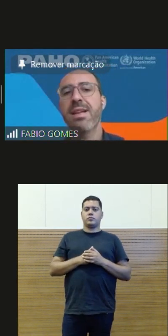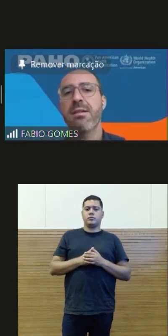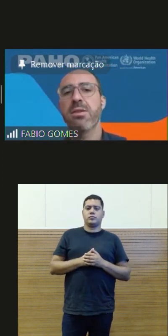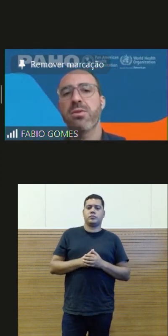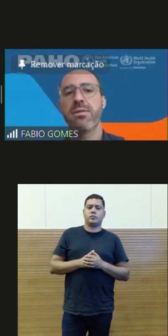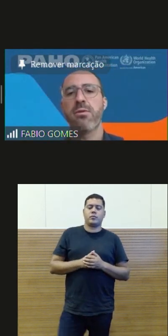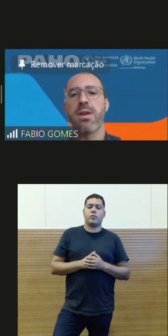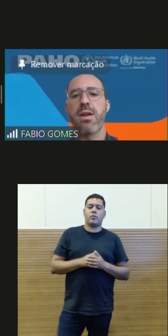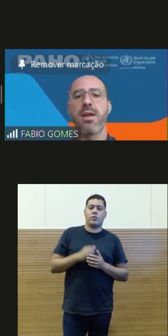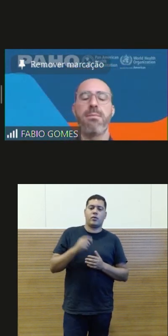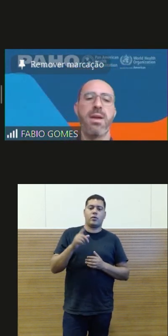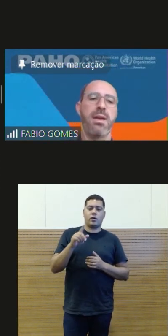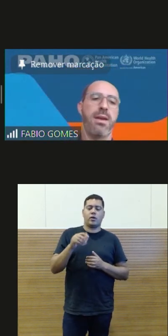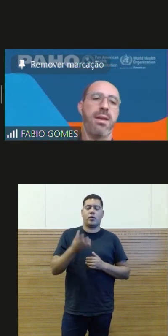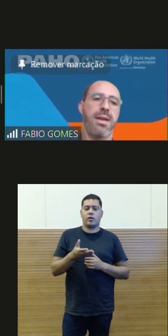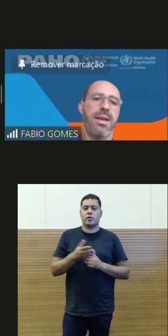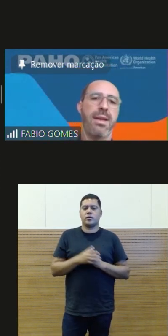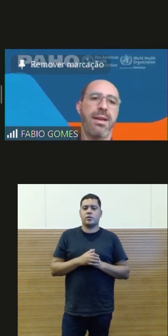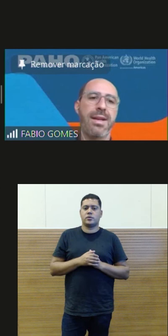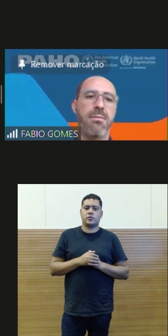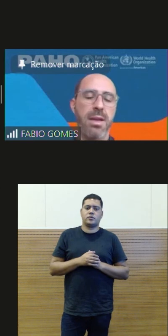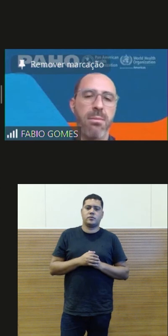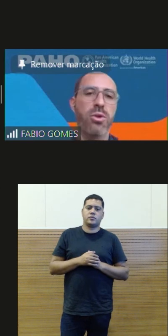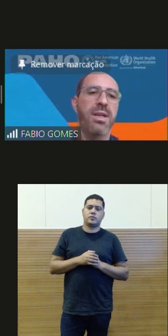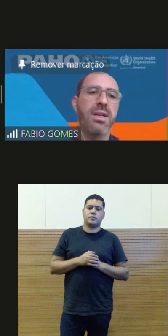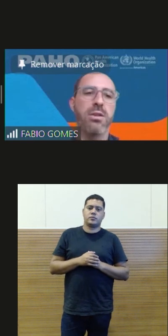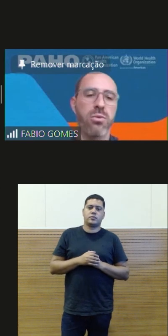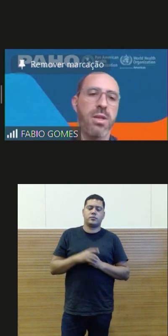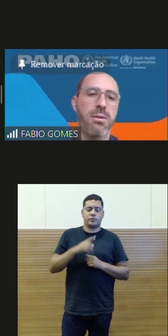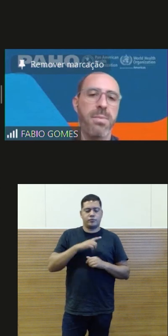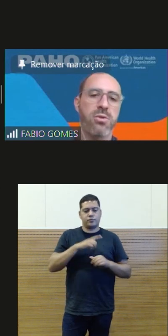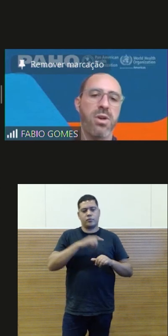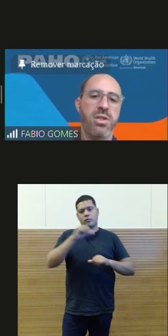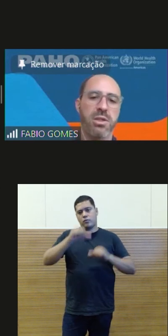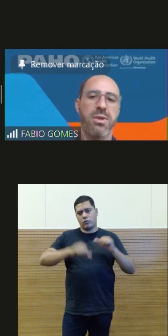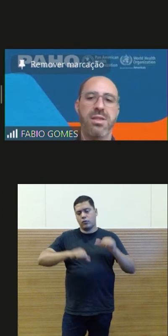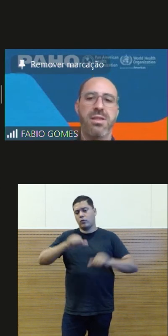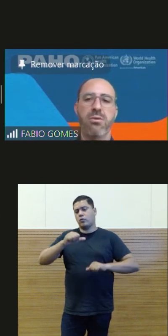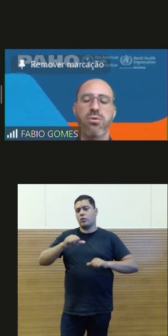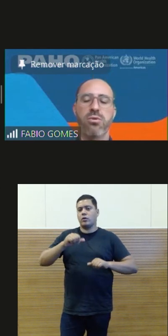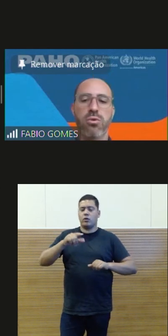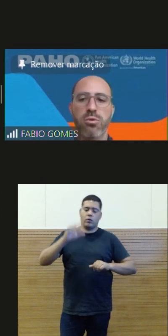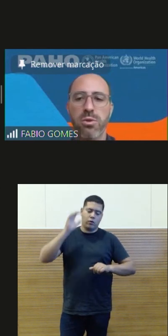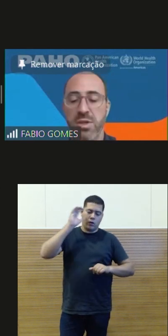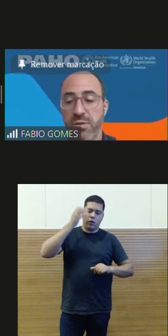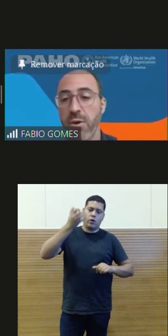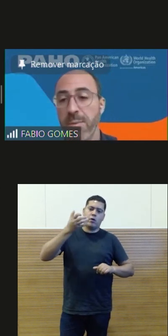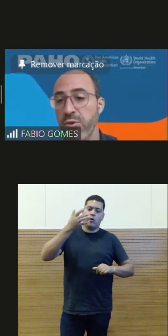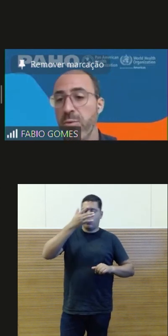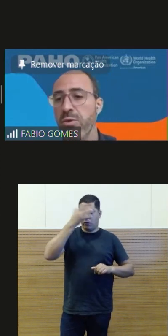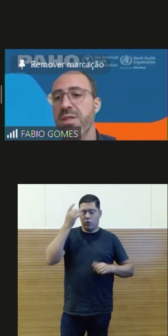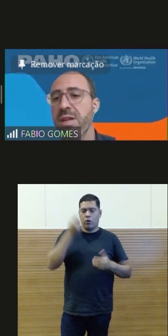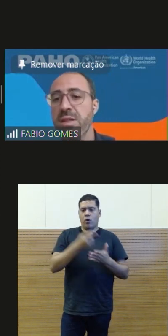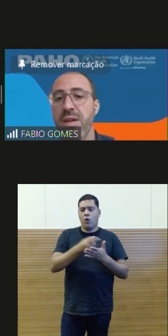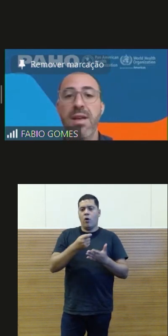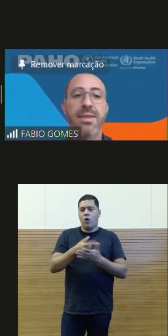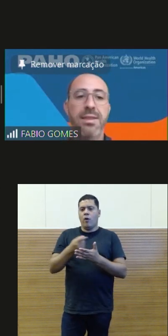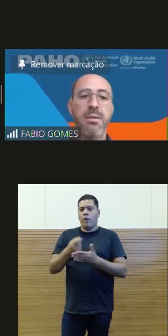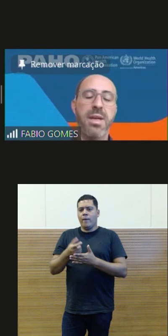even because of these elements. And these elements that will changing and